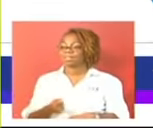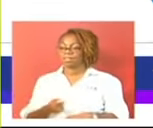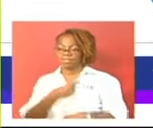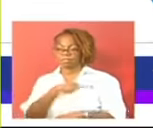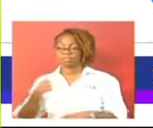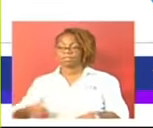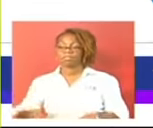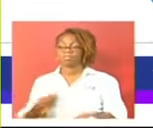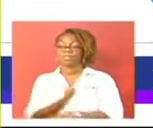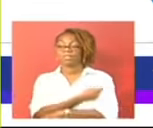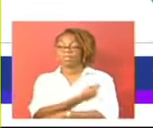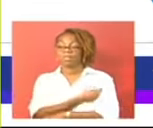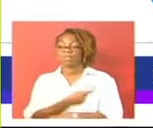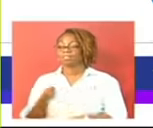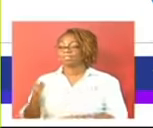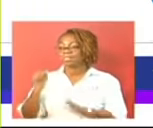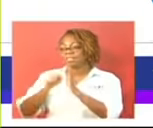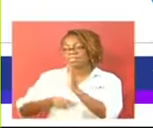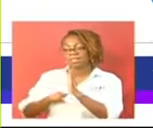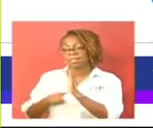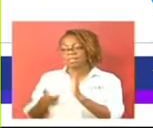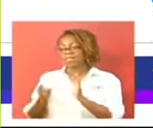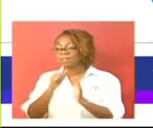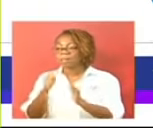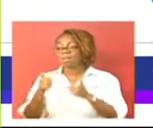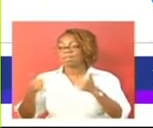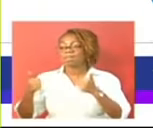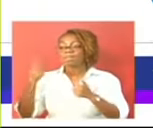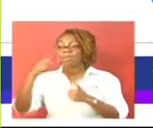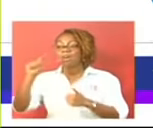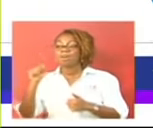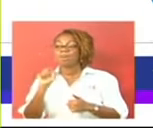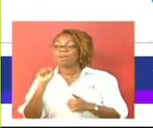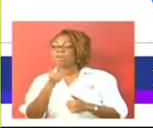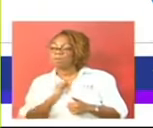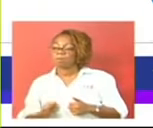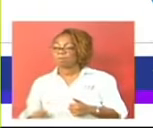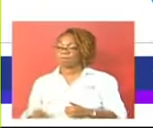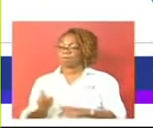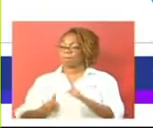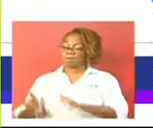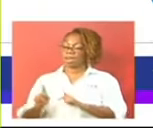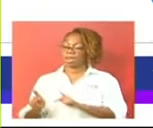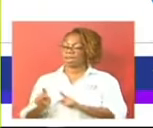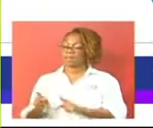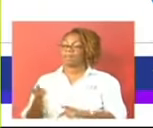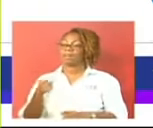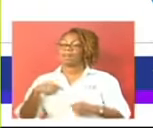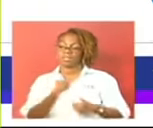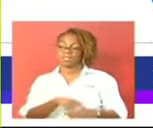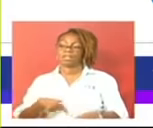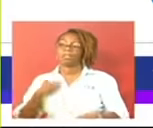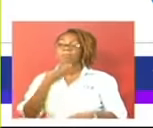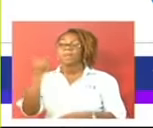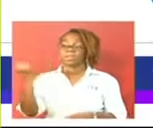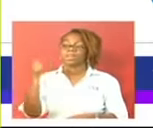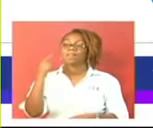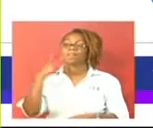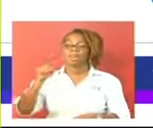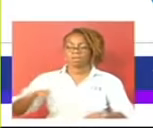providing less protection in the elderly population as compared to younger persons. So the research showed that persons who were